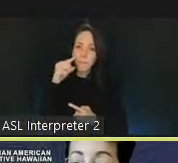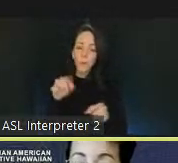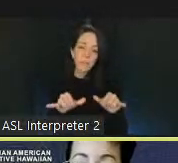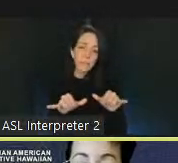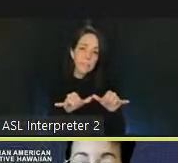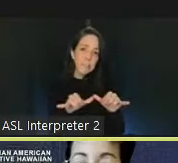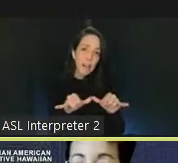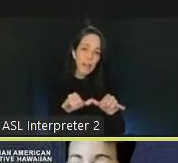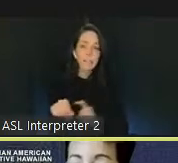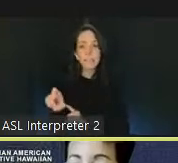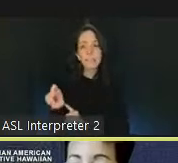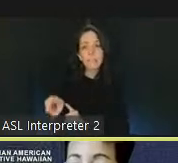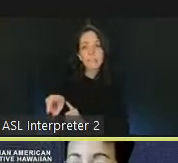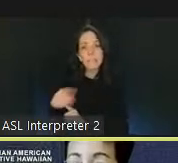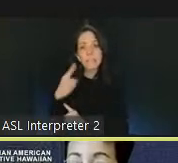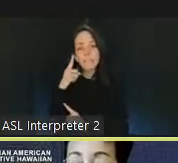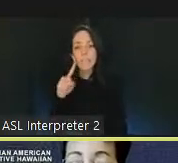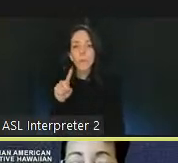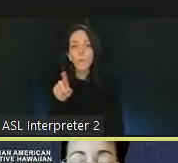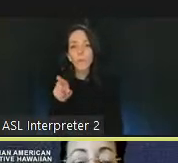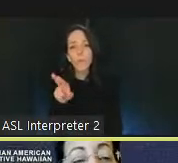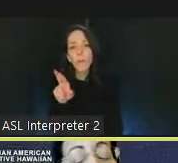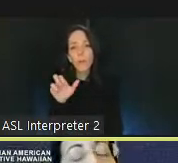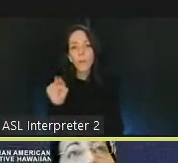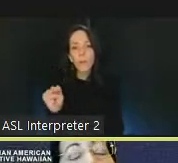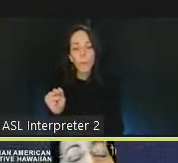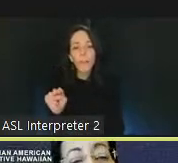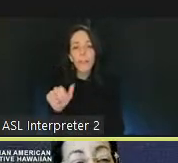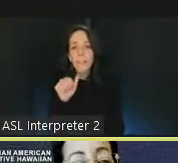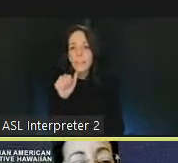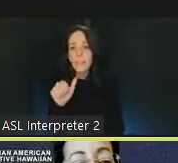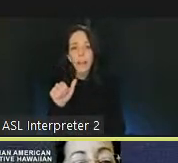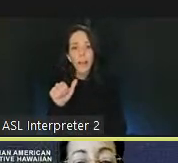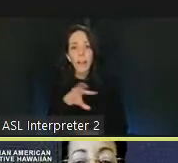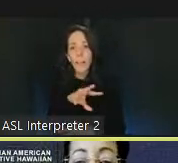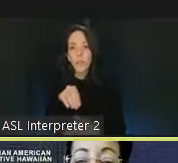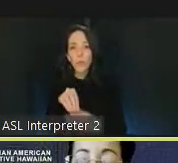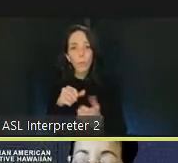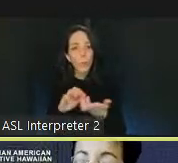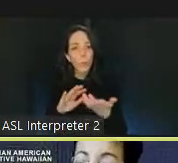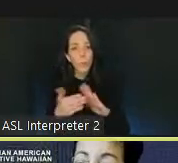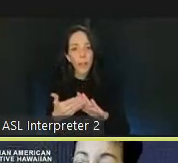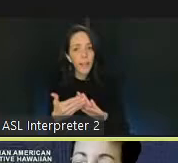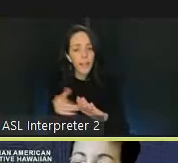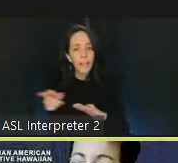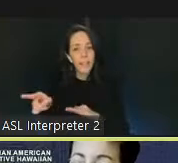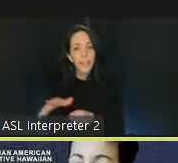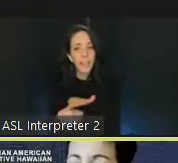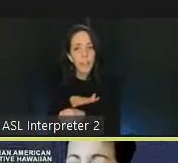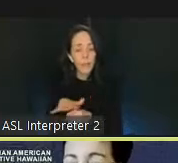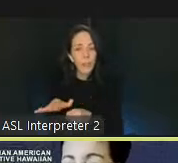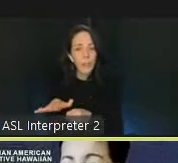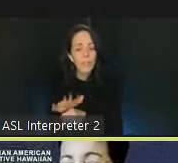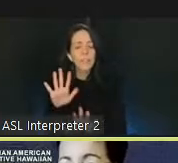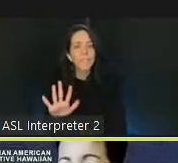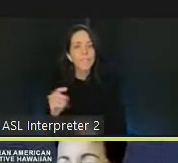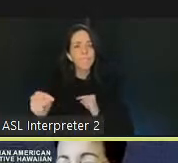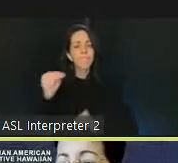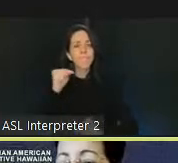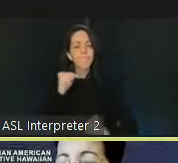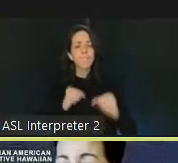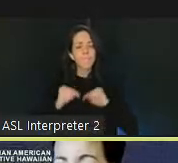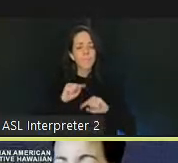urban unincorporated areas. Well, let me step back. It isn't so much that I'm looking for